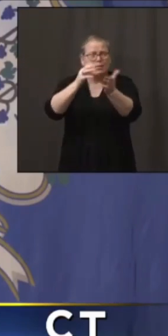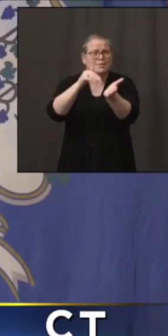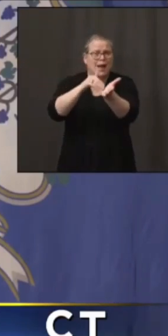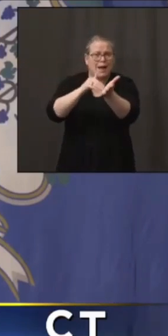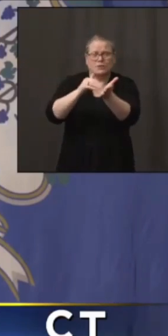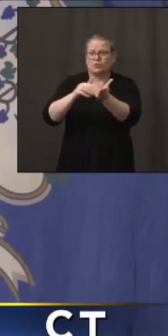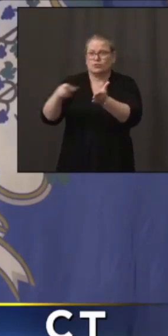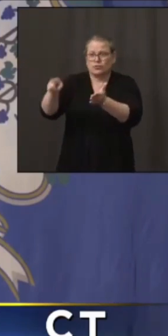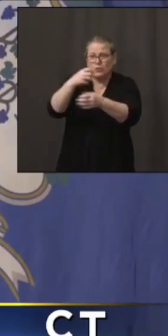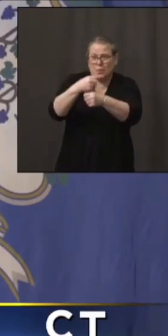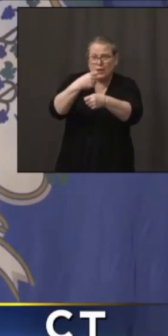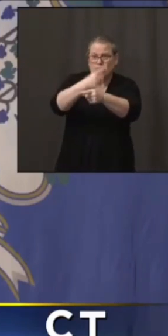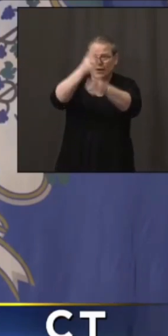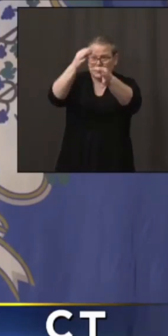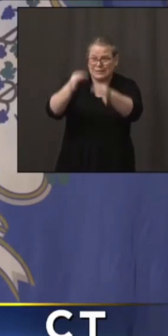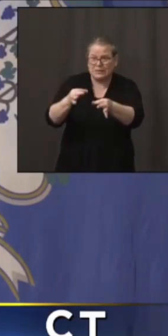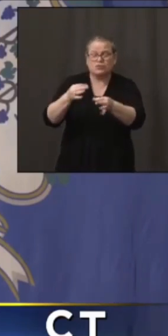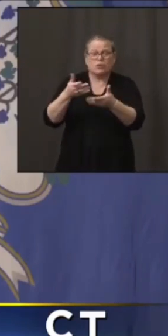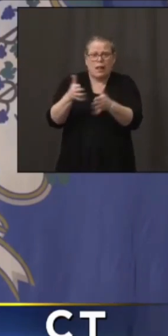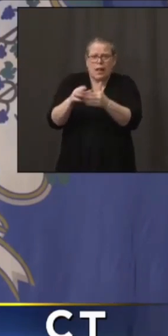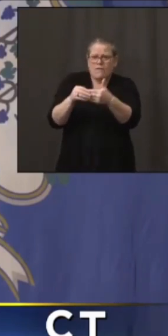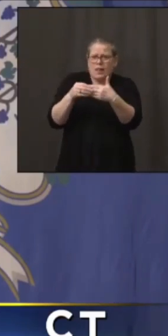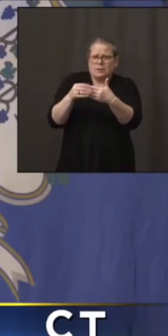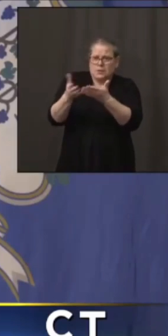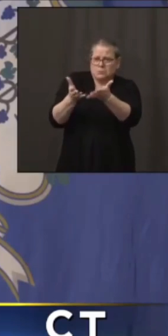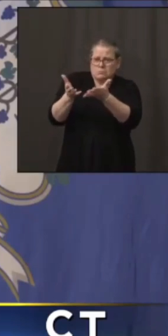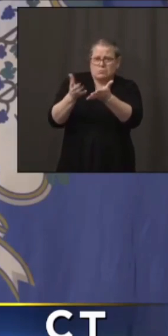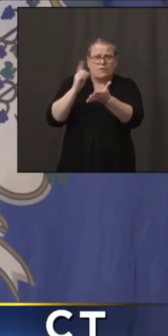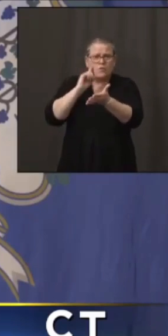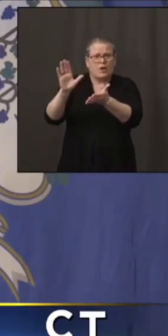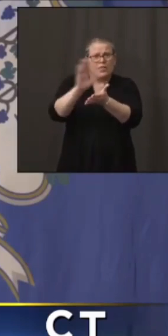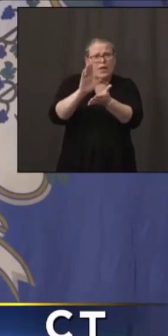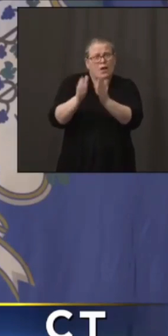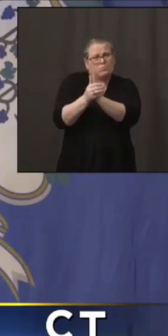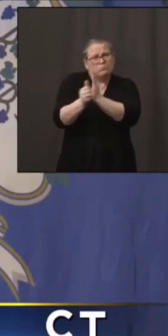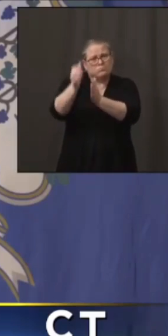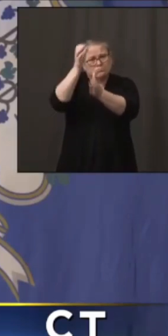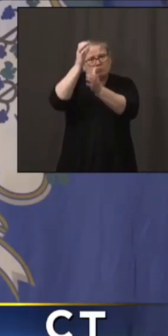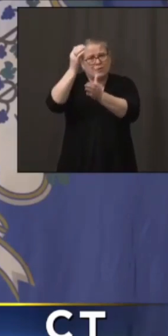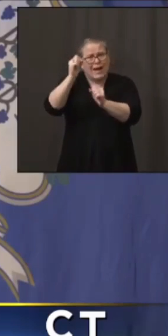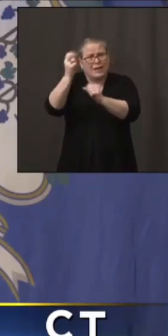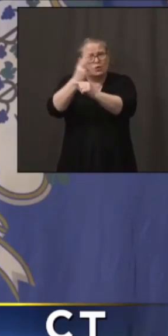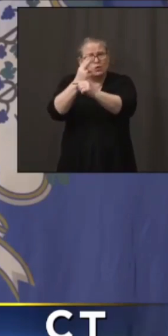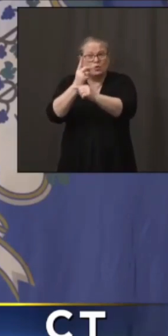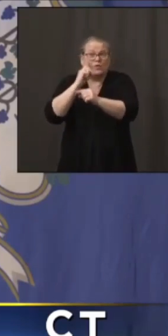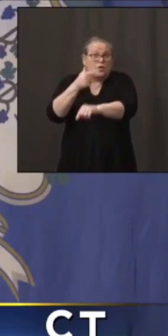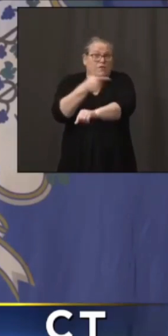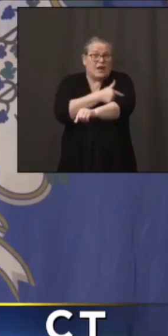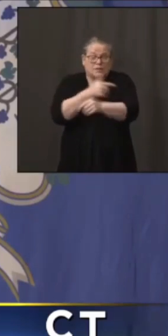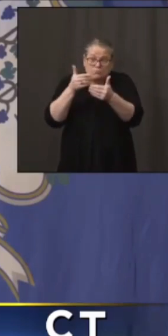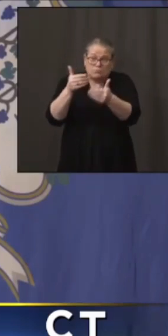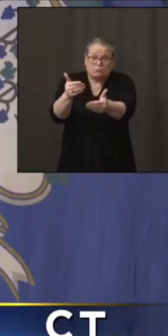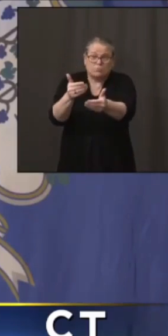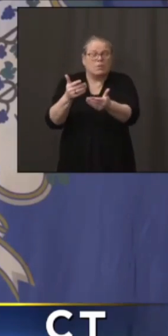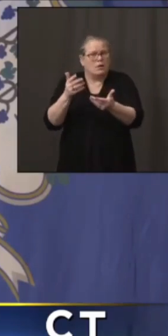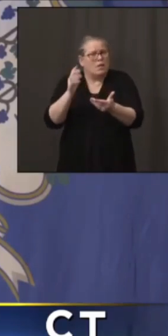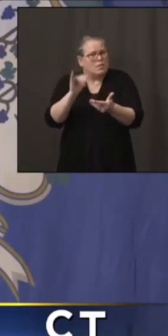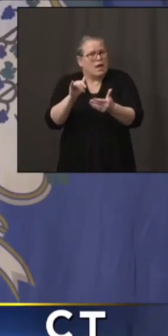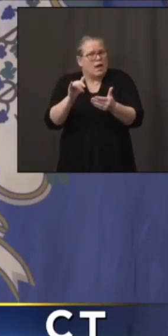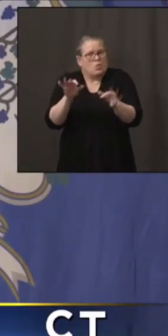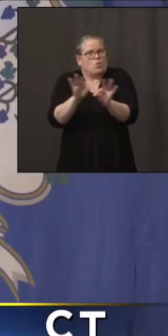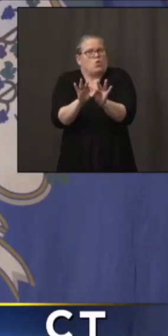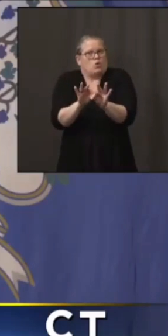right decisions, giving them a little leeway so we can get the vaccines out as fast as we can. Now, coupling that, as Josh said, with